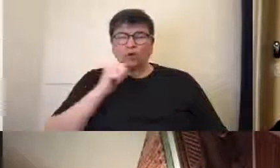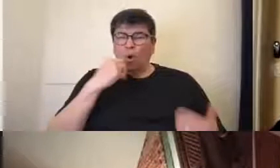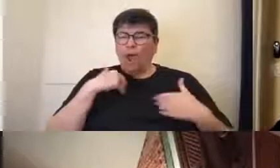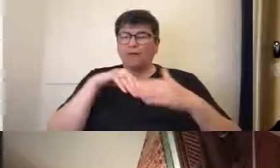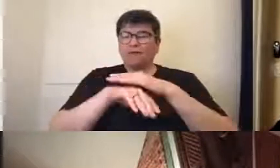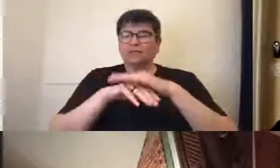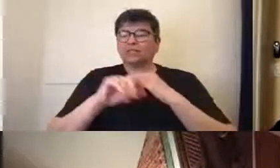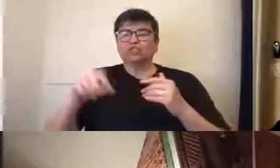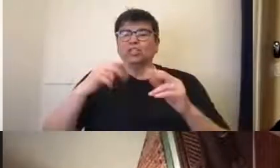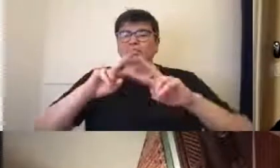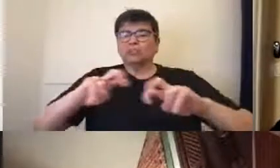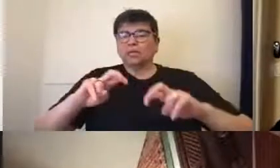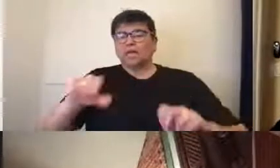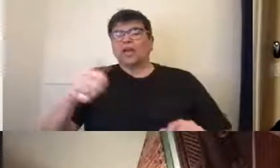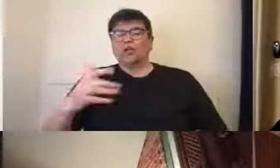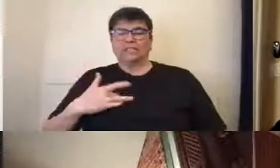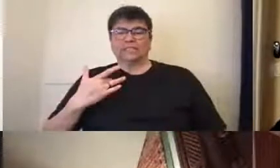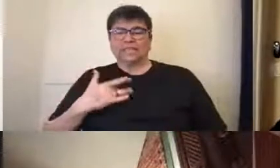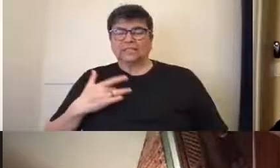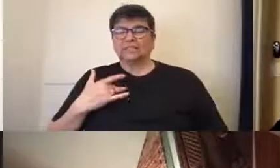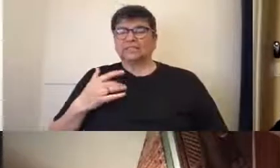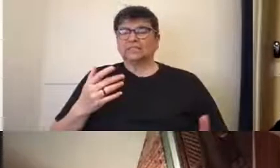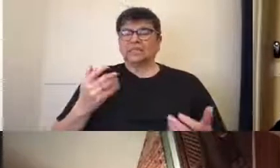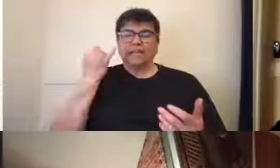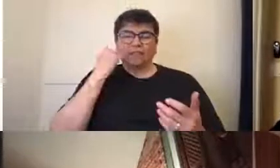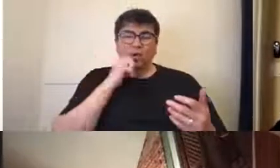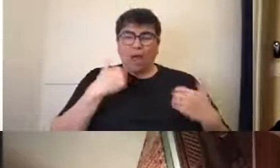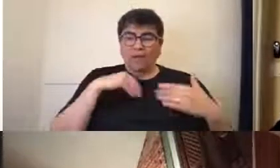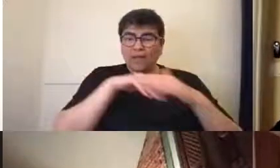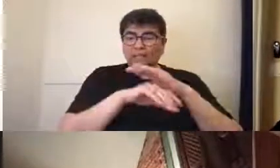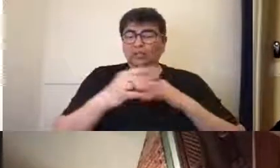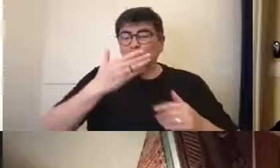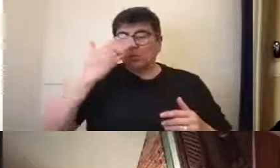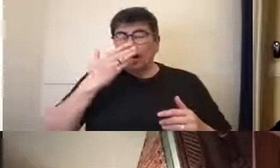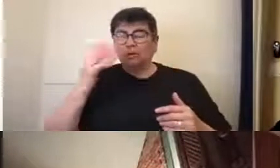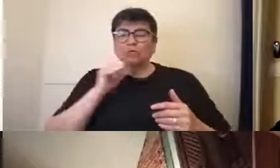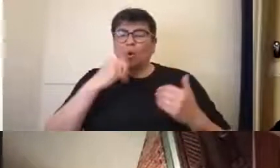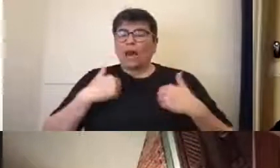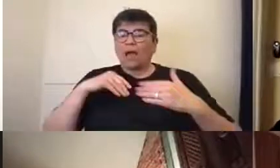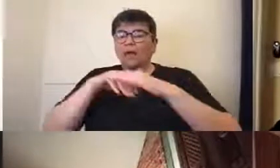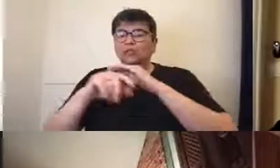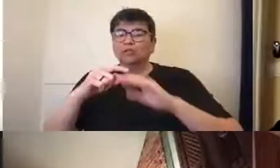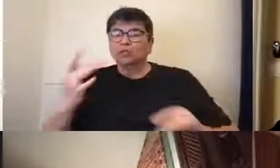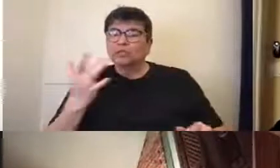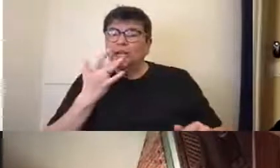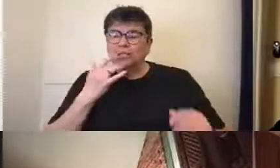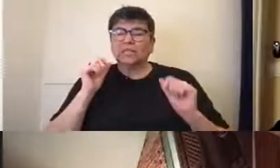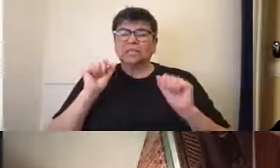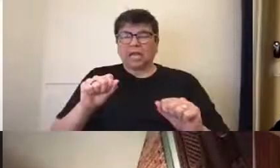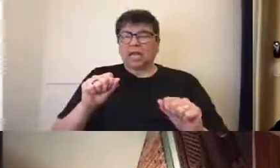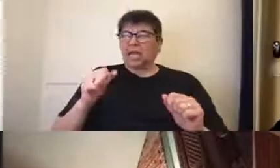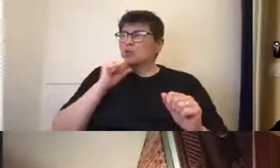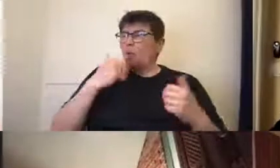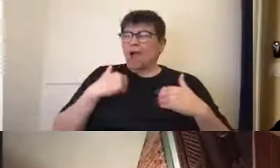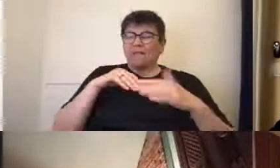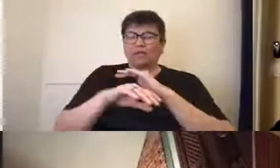please just mind another sense, right? Like if you do not have access to smell, if you do not have access to taste, if you do not have access to feel, you can use other senses